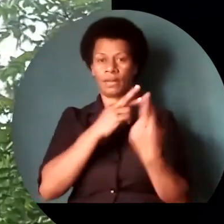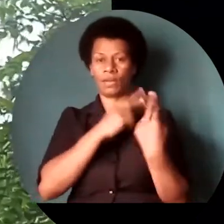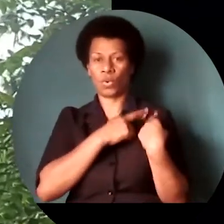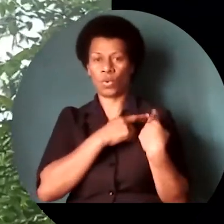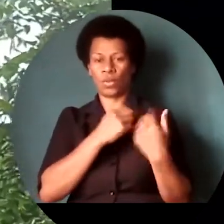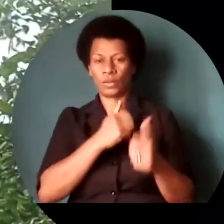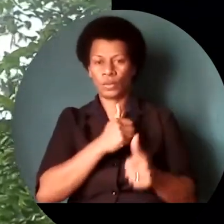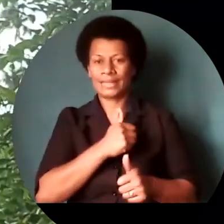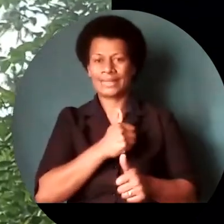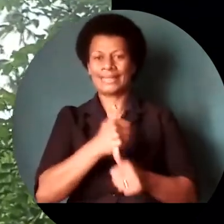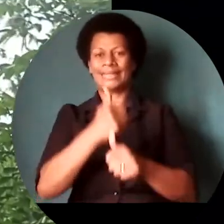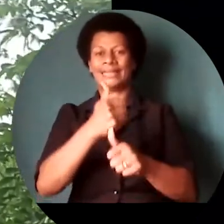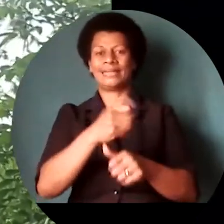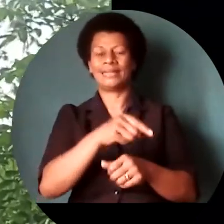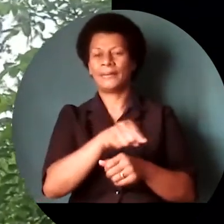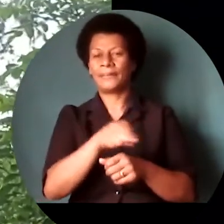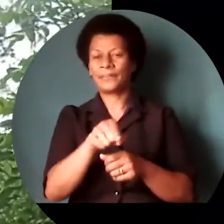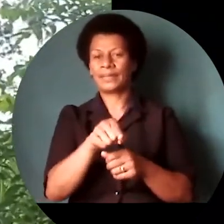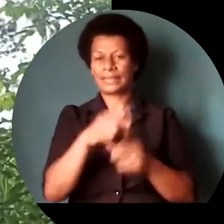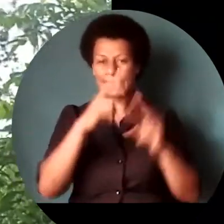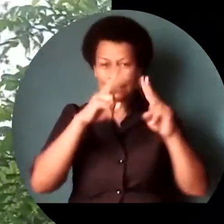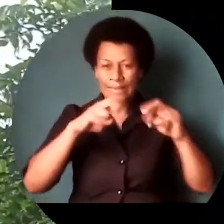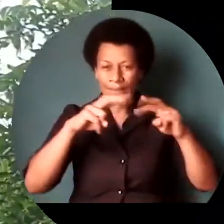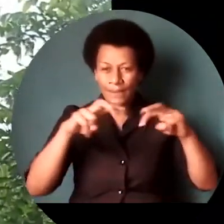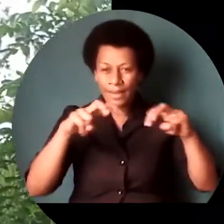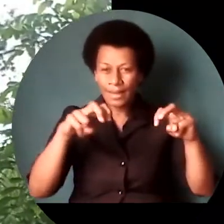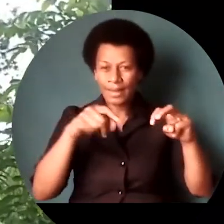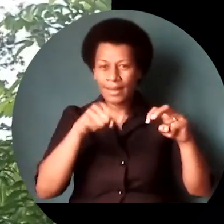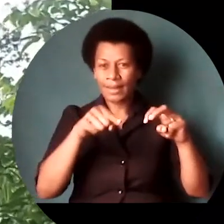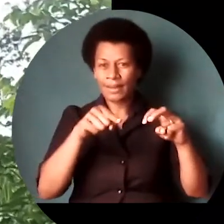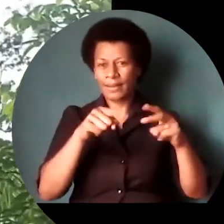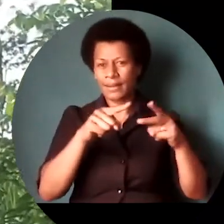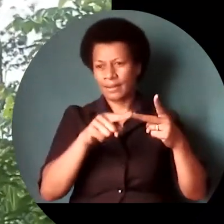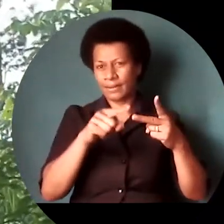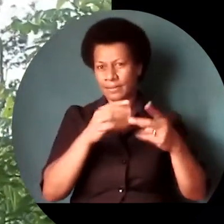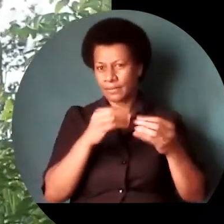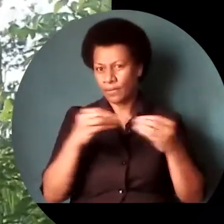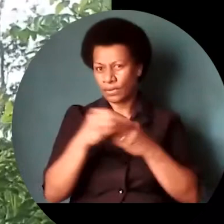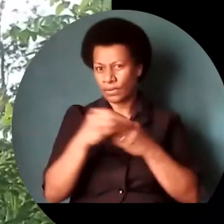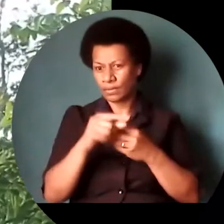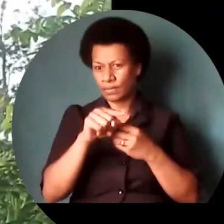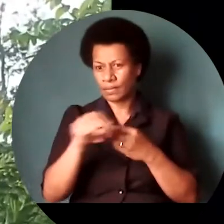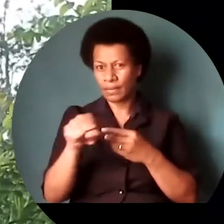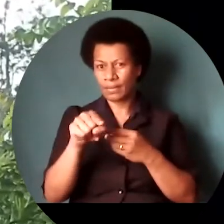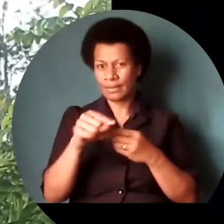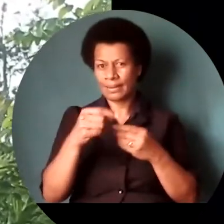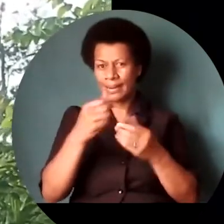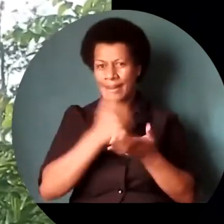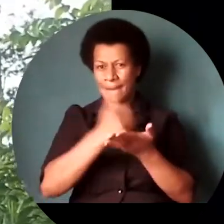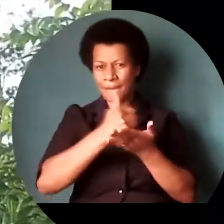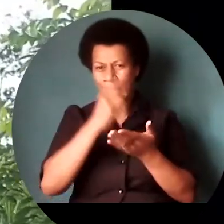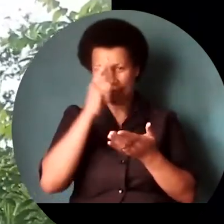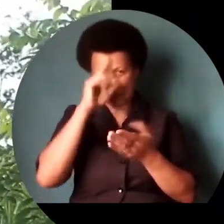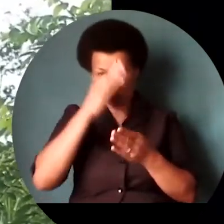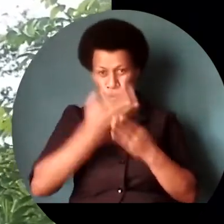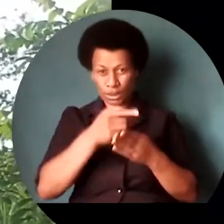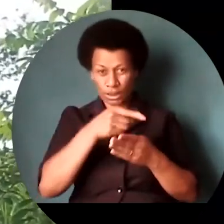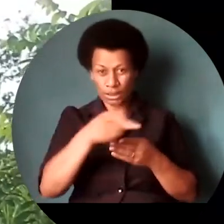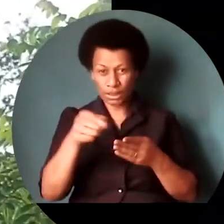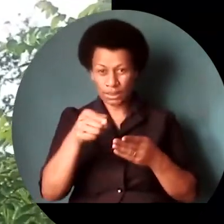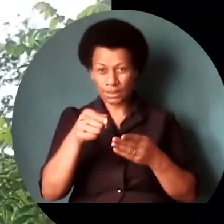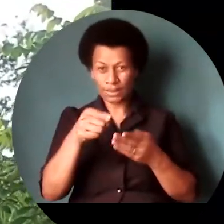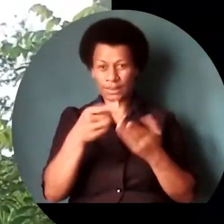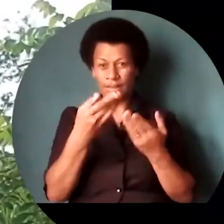in this project is to assist with the survey and also to liaise with the Registrar's Office on the logistics of